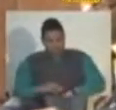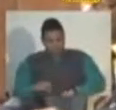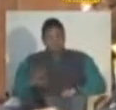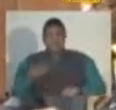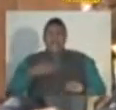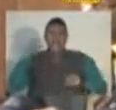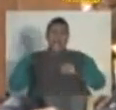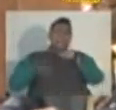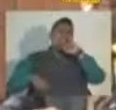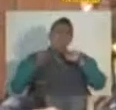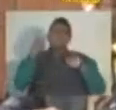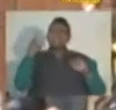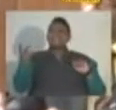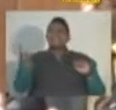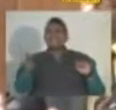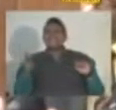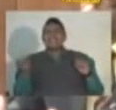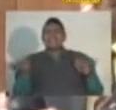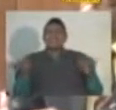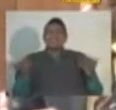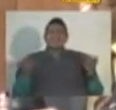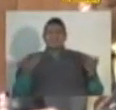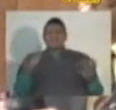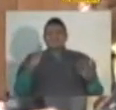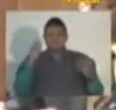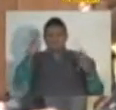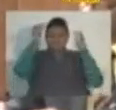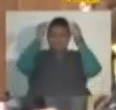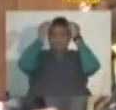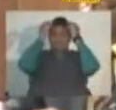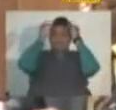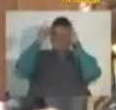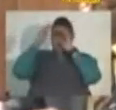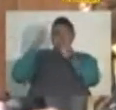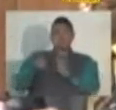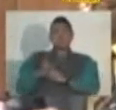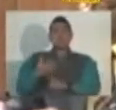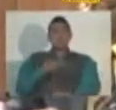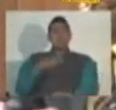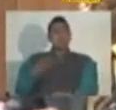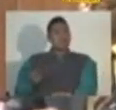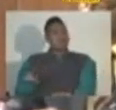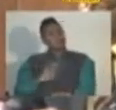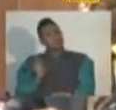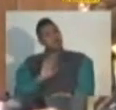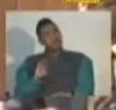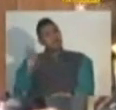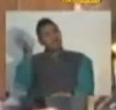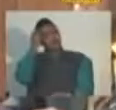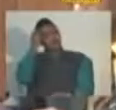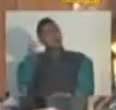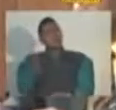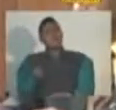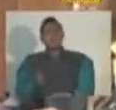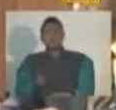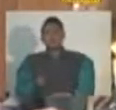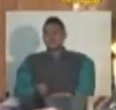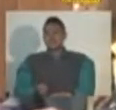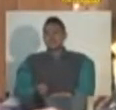I can't see the logic, Mr. Speaker, for persons to complain about the government